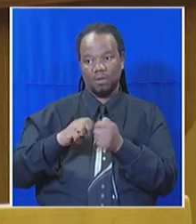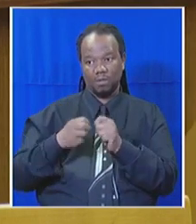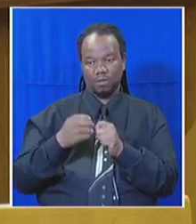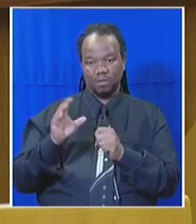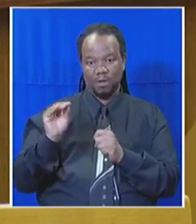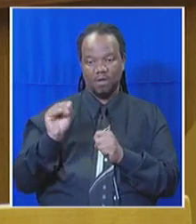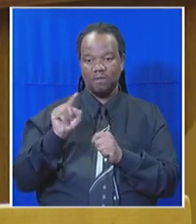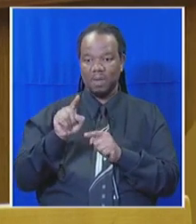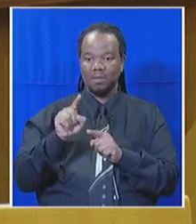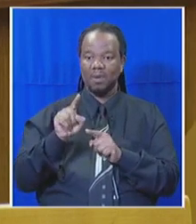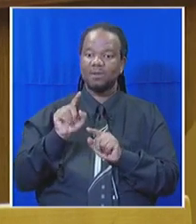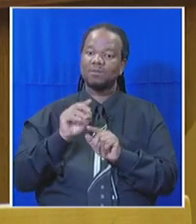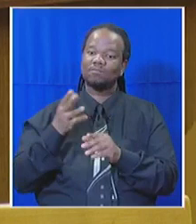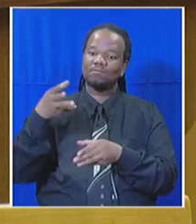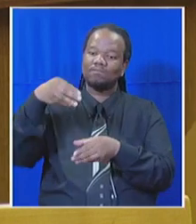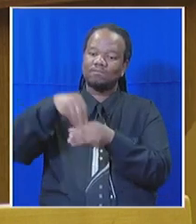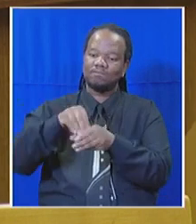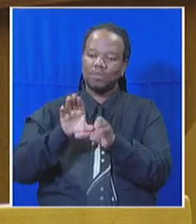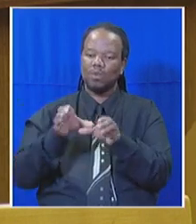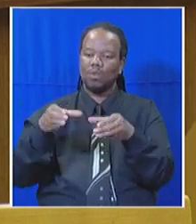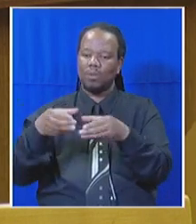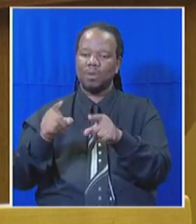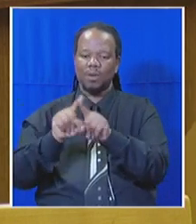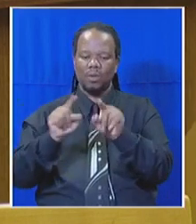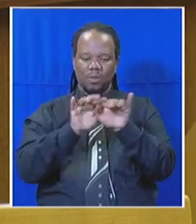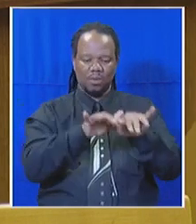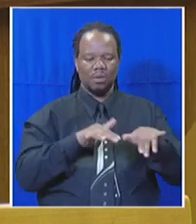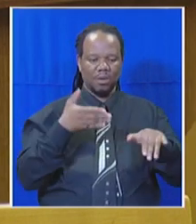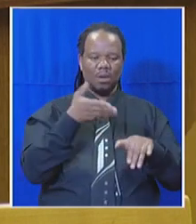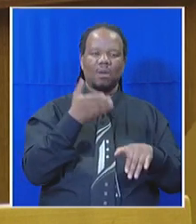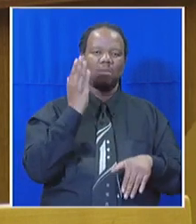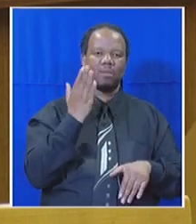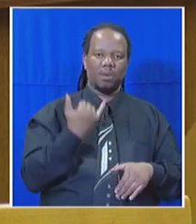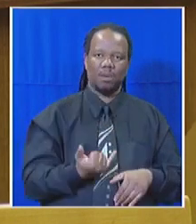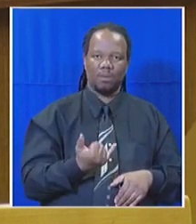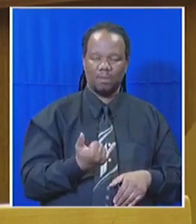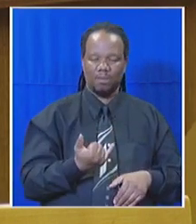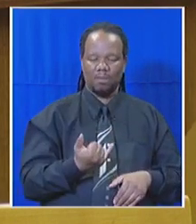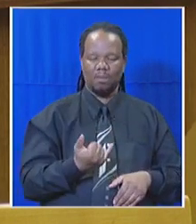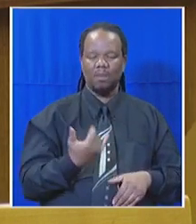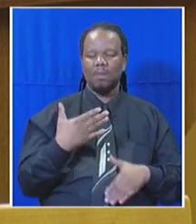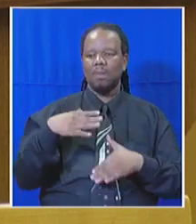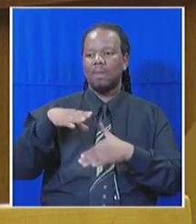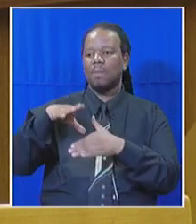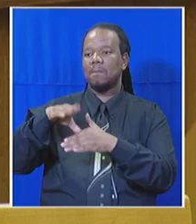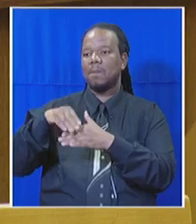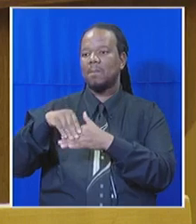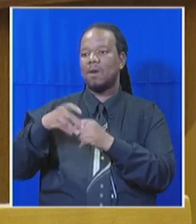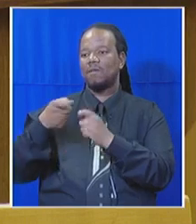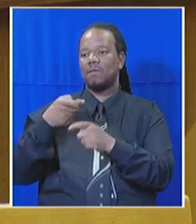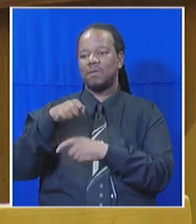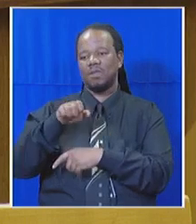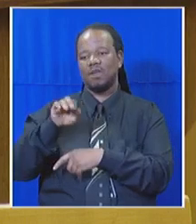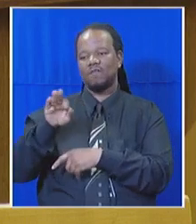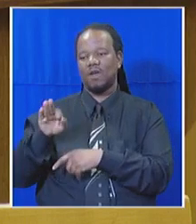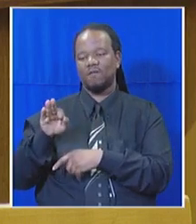here. It is also strange for the committee, for honorable member from the EFF, because all the issues